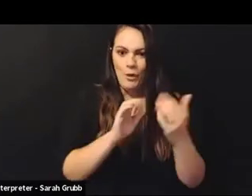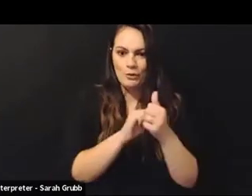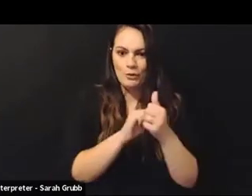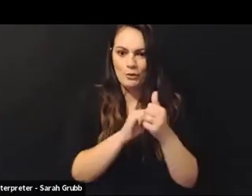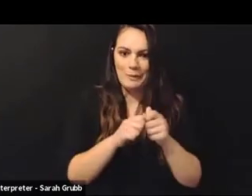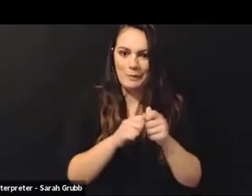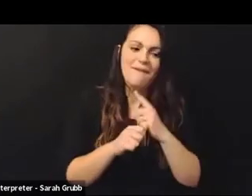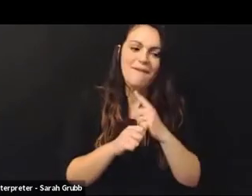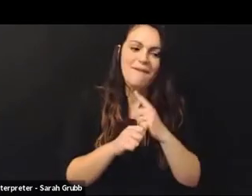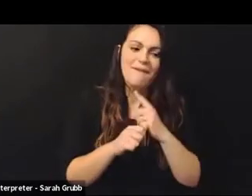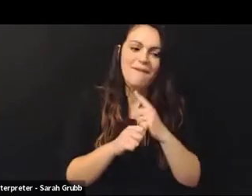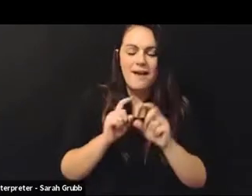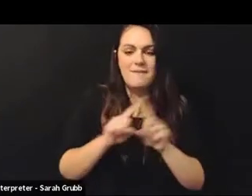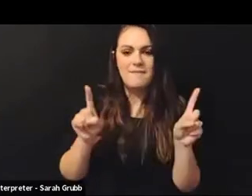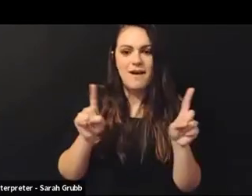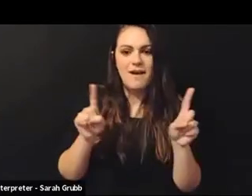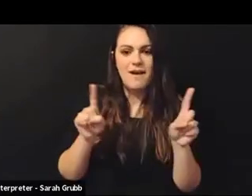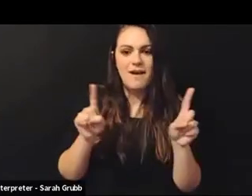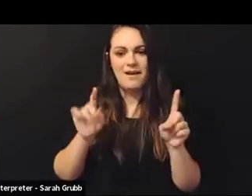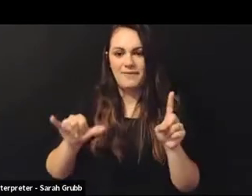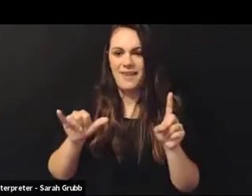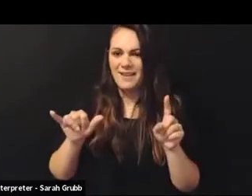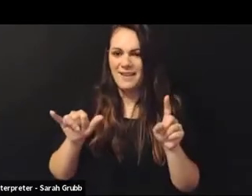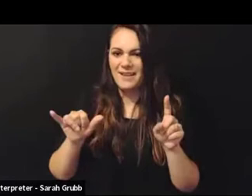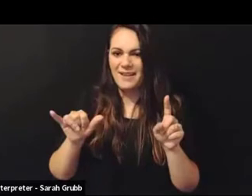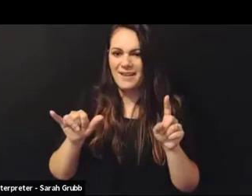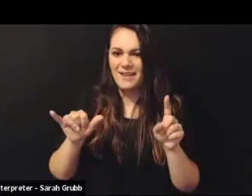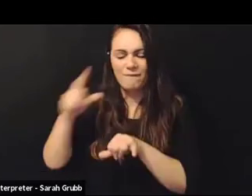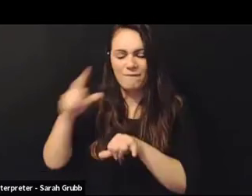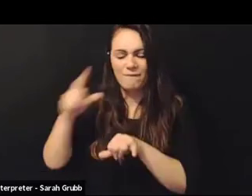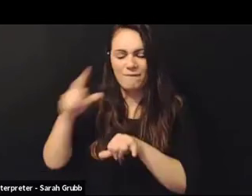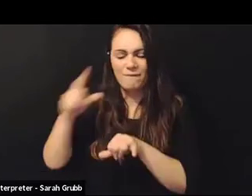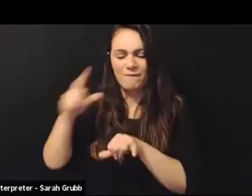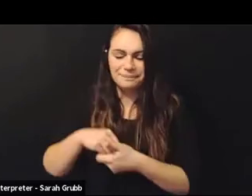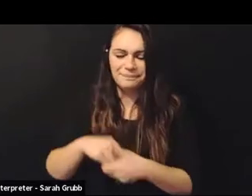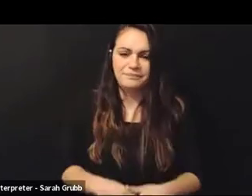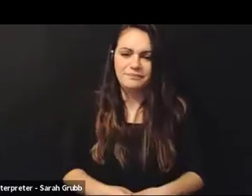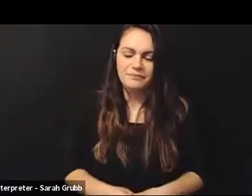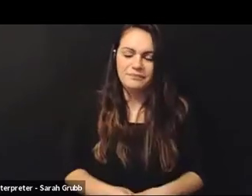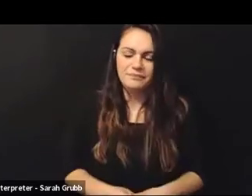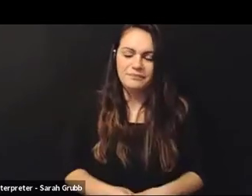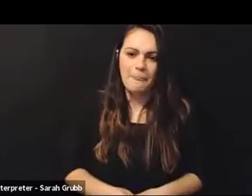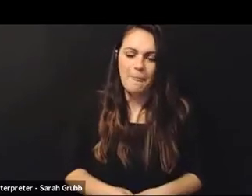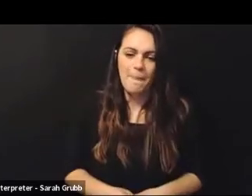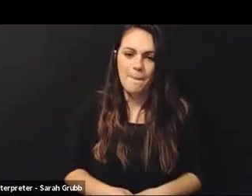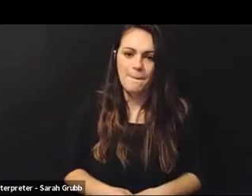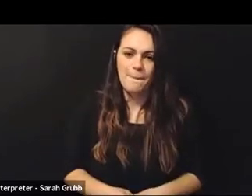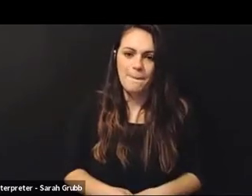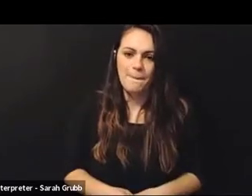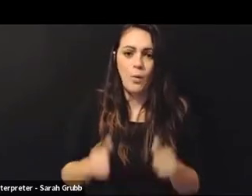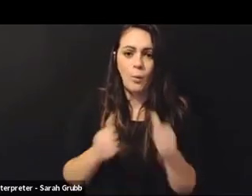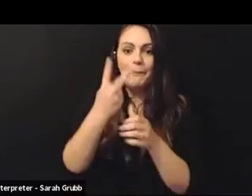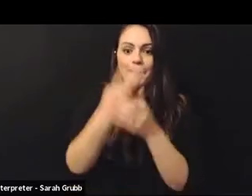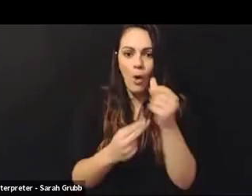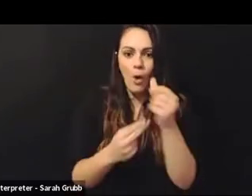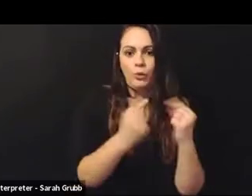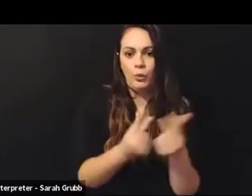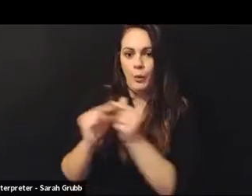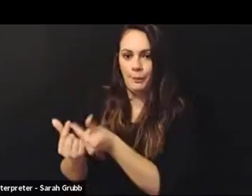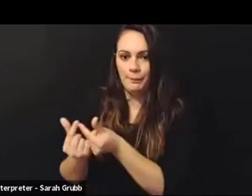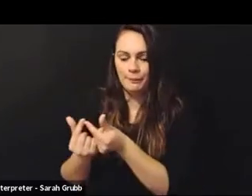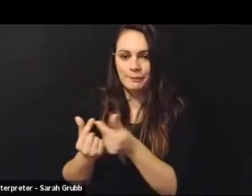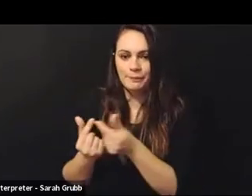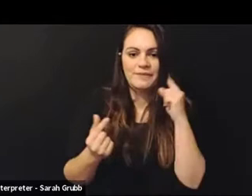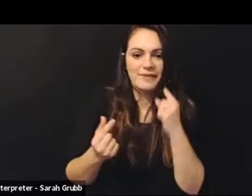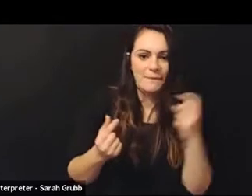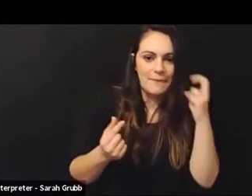are autistic. I've said this so many times and I'll say it again, but with both groups, autism and deafblindness, I